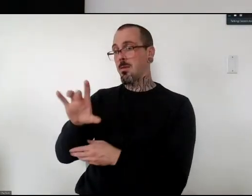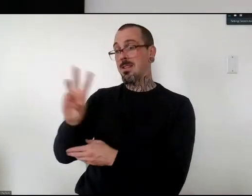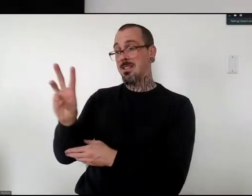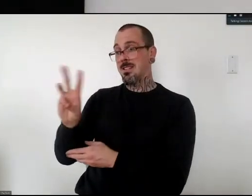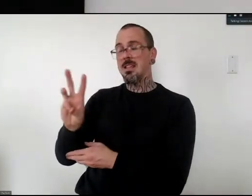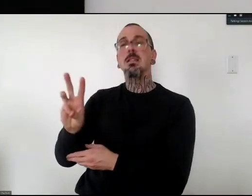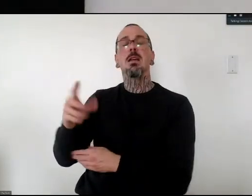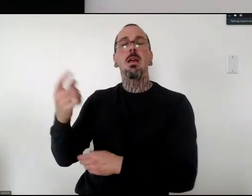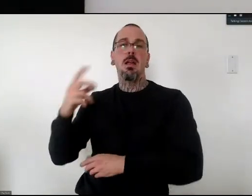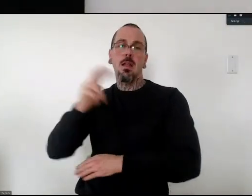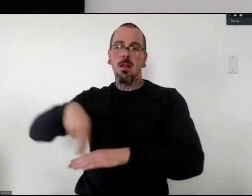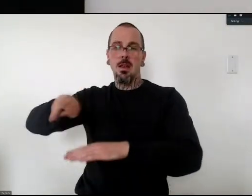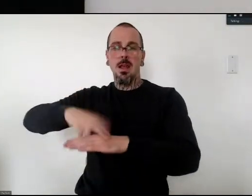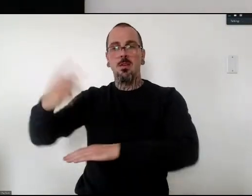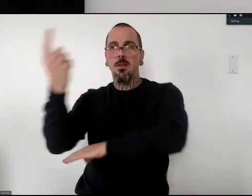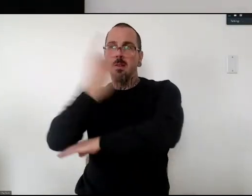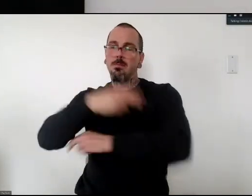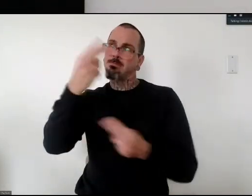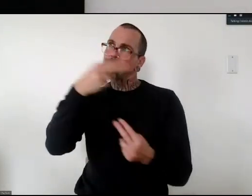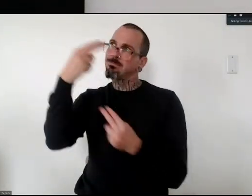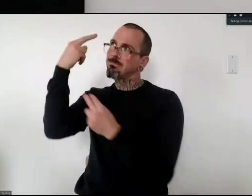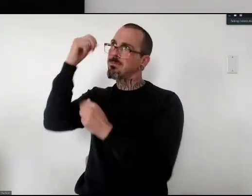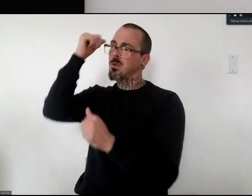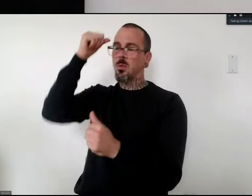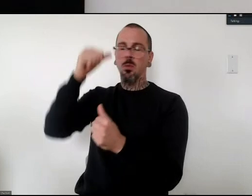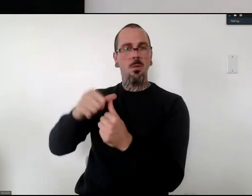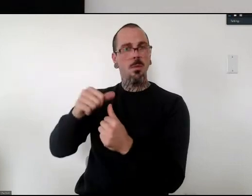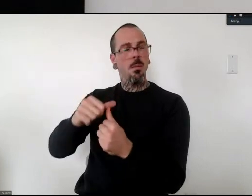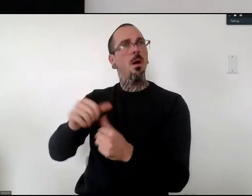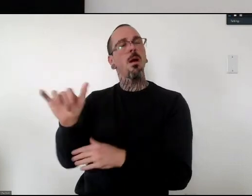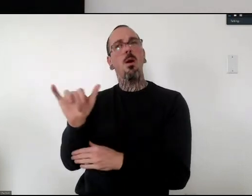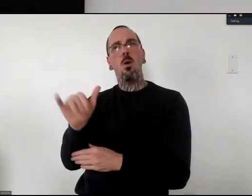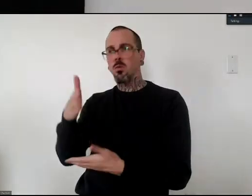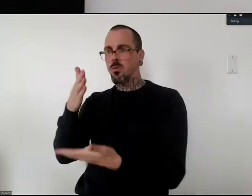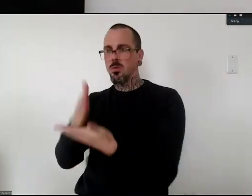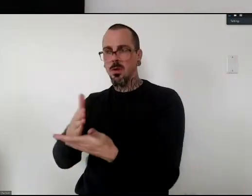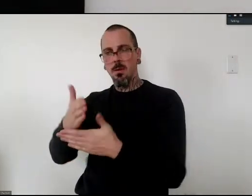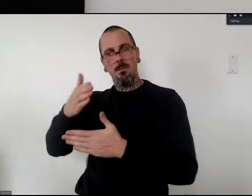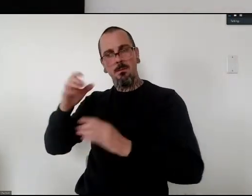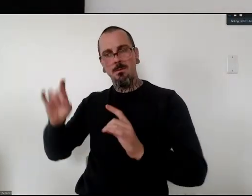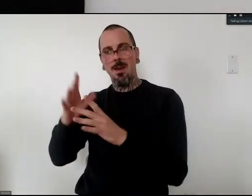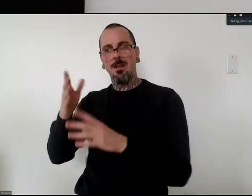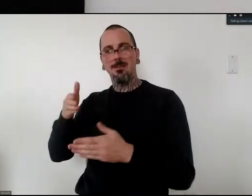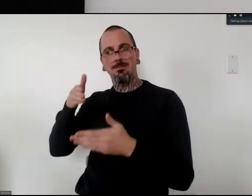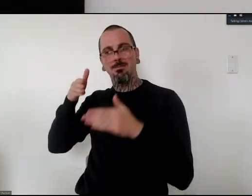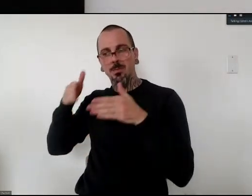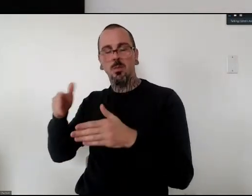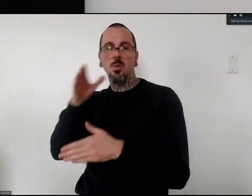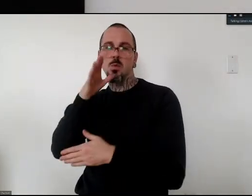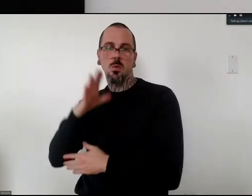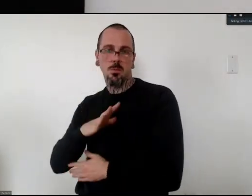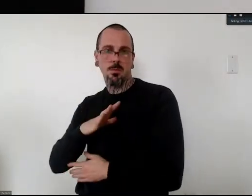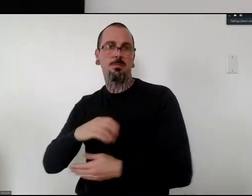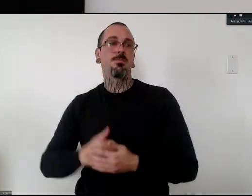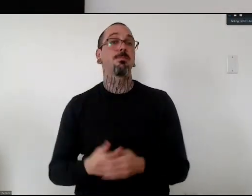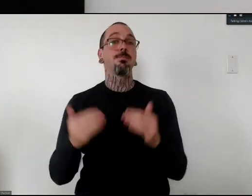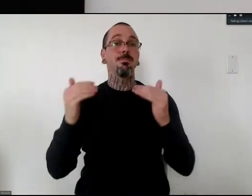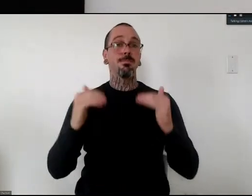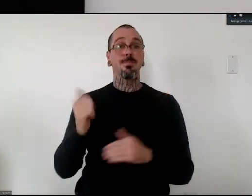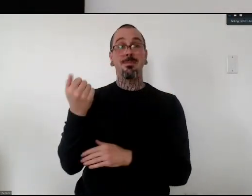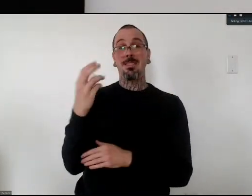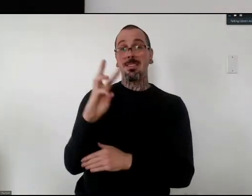on Violence Against Women, ending December 10th, encompassing the 16 days of activism against gender-based